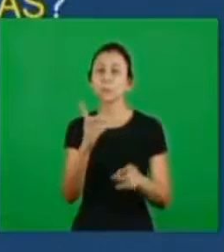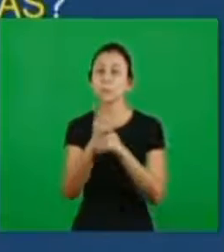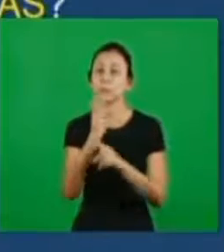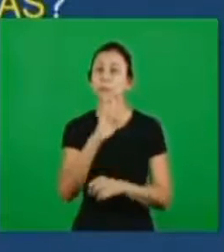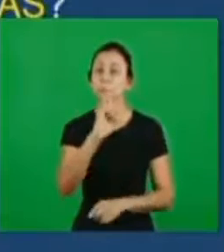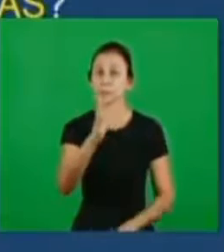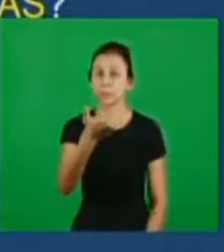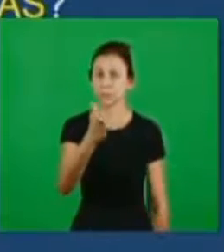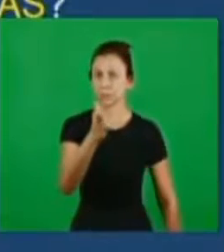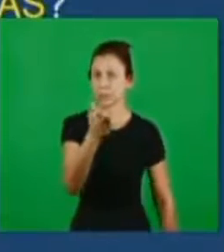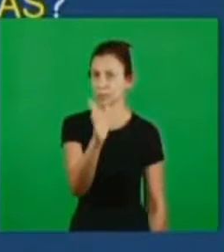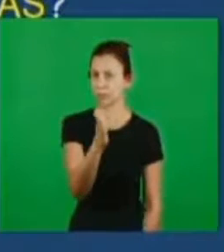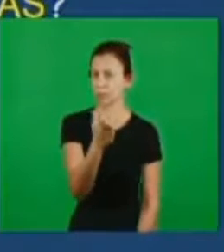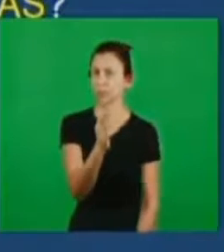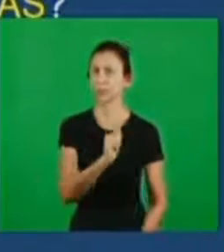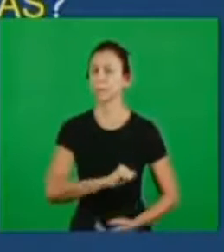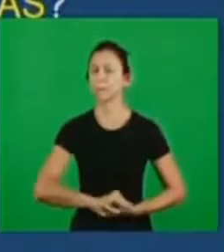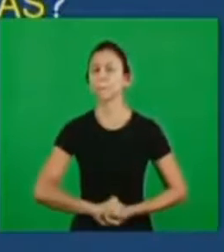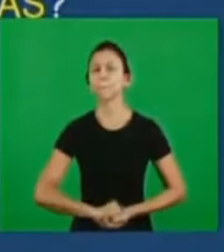where is the answer?